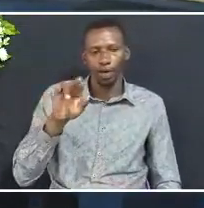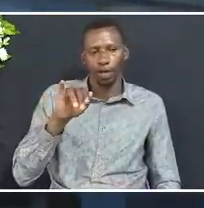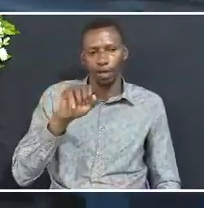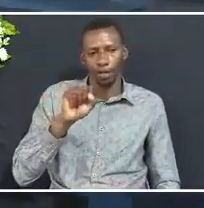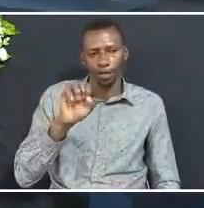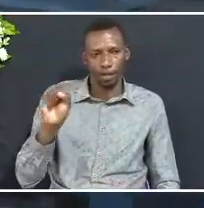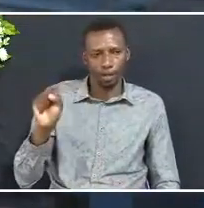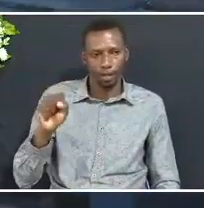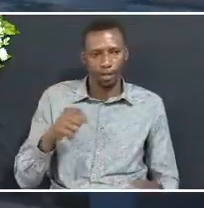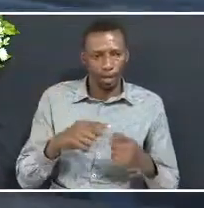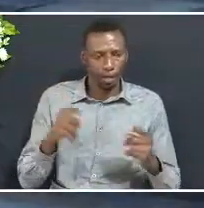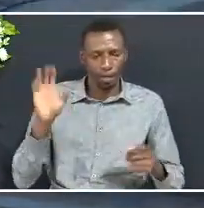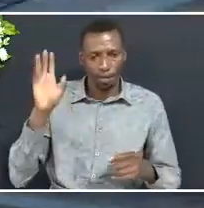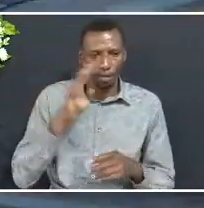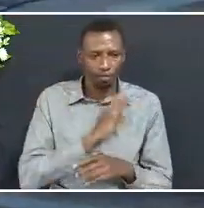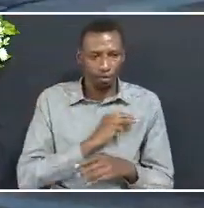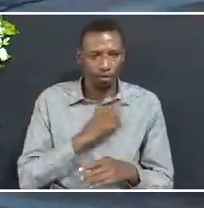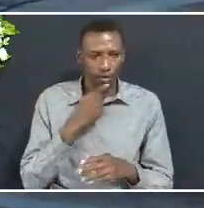he said,